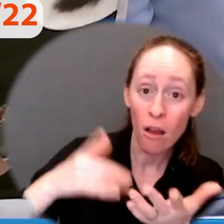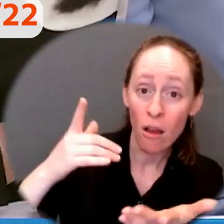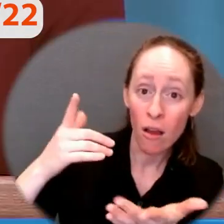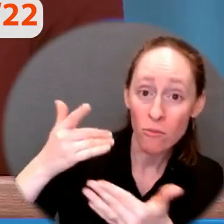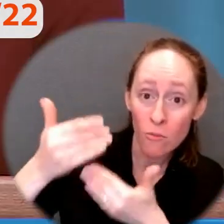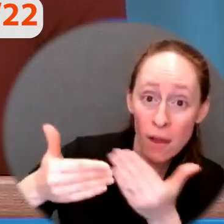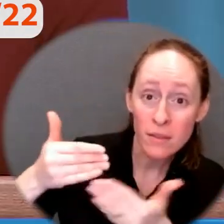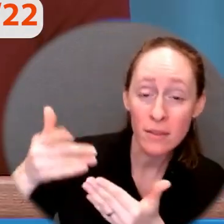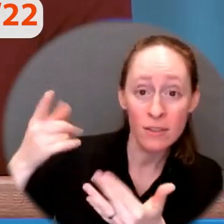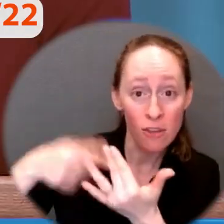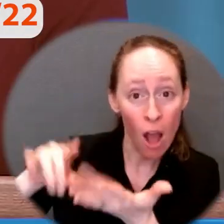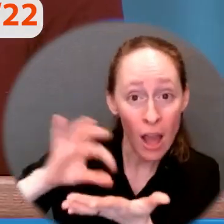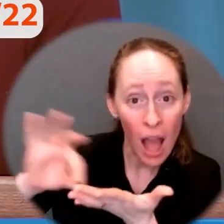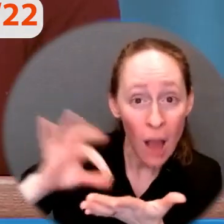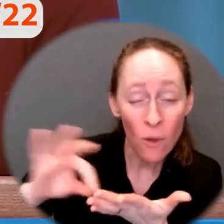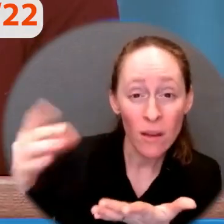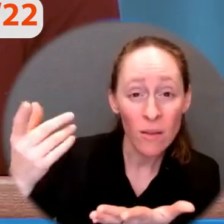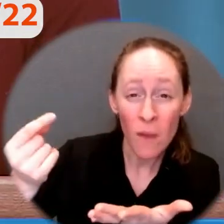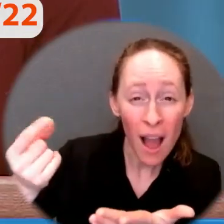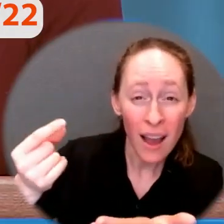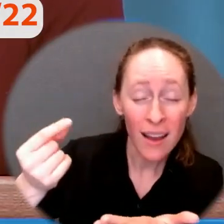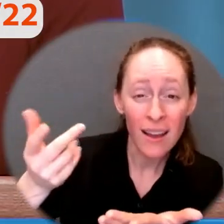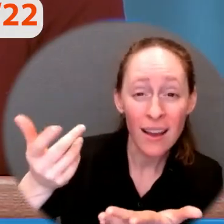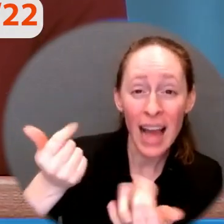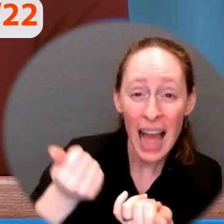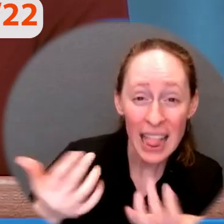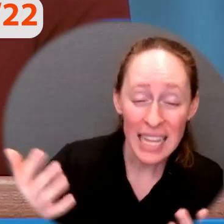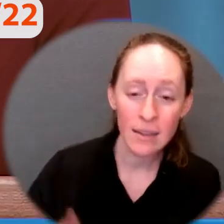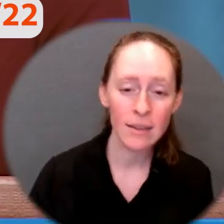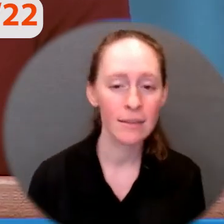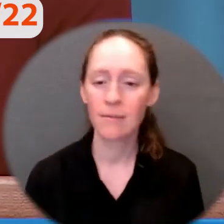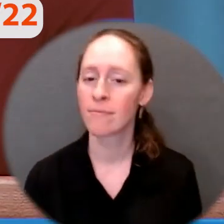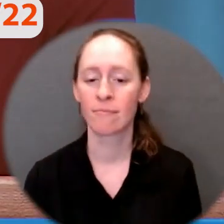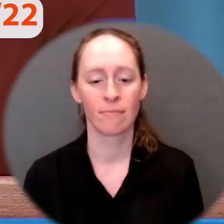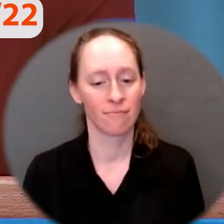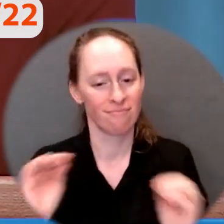I don't have anything else to preview for you, or if that process has